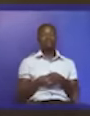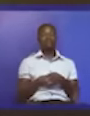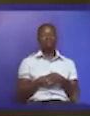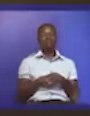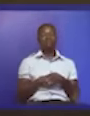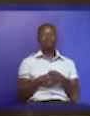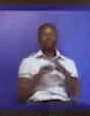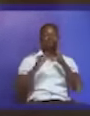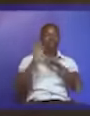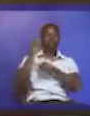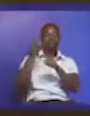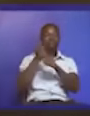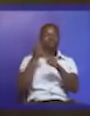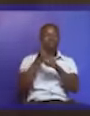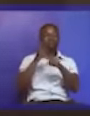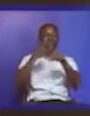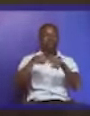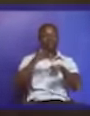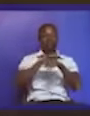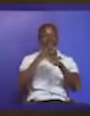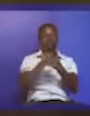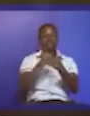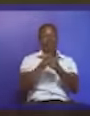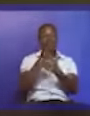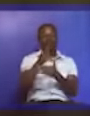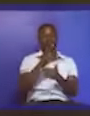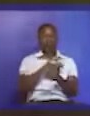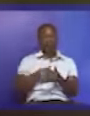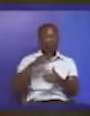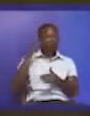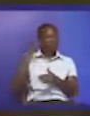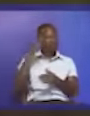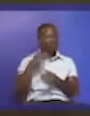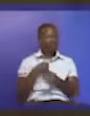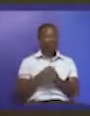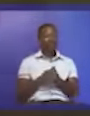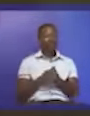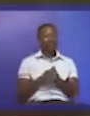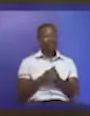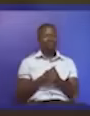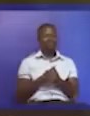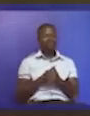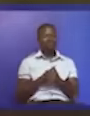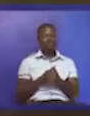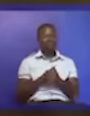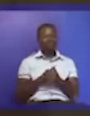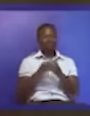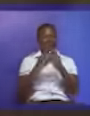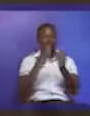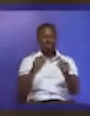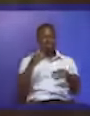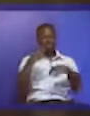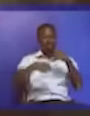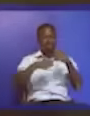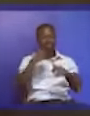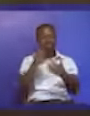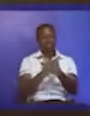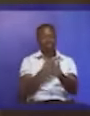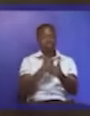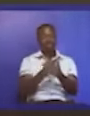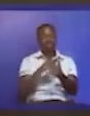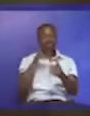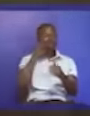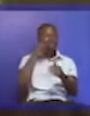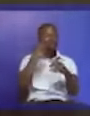God is counting upon you, Ghana. Please hear me. The solution to Ghana's problem, Nigeria's